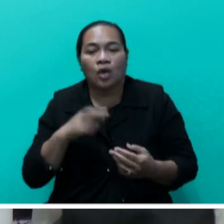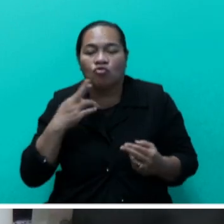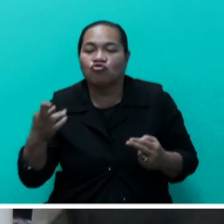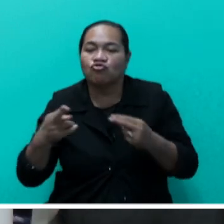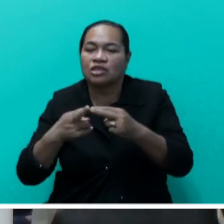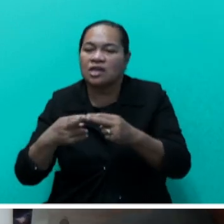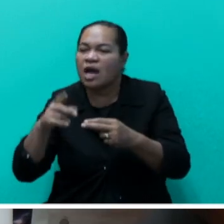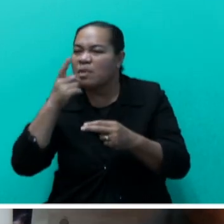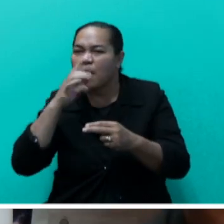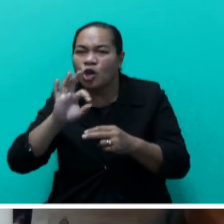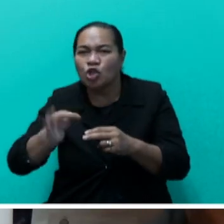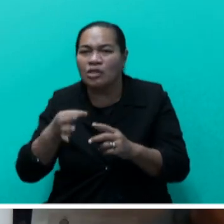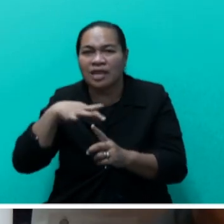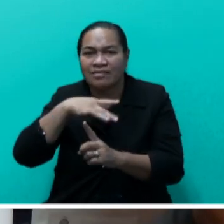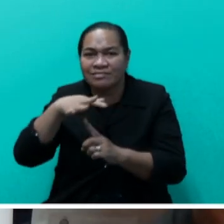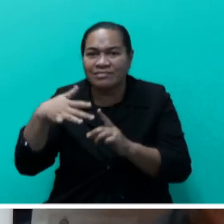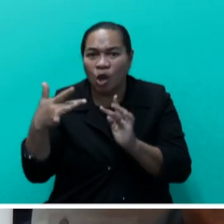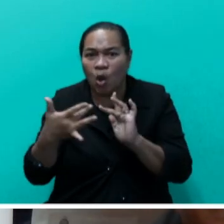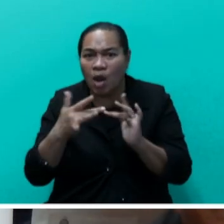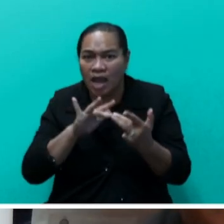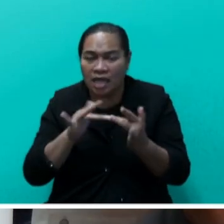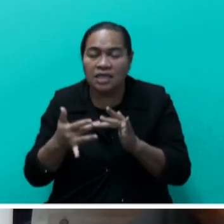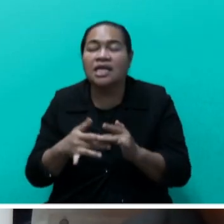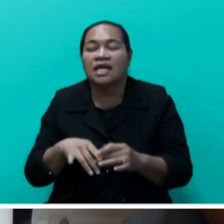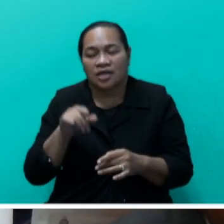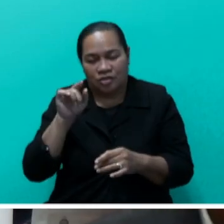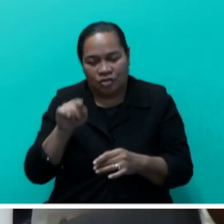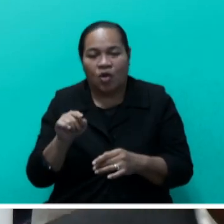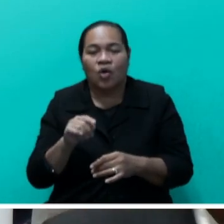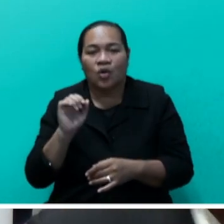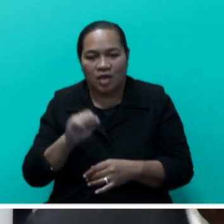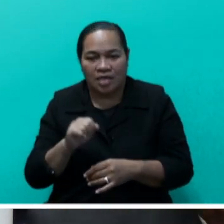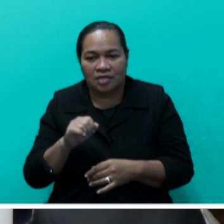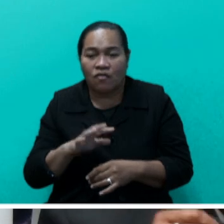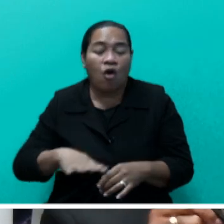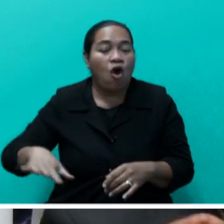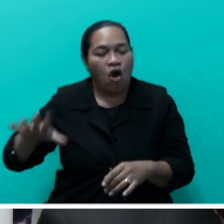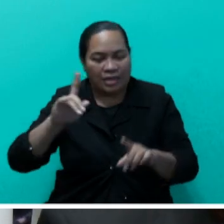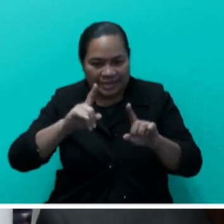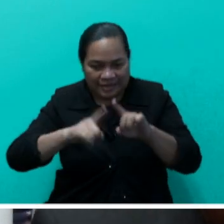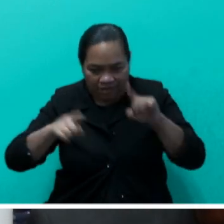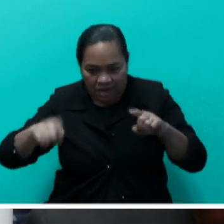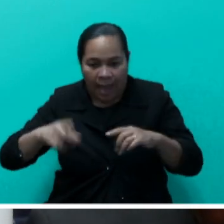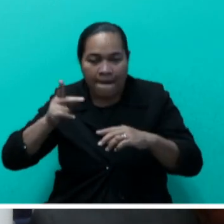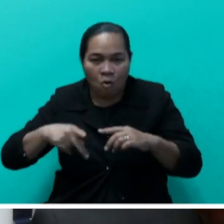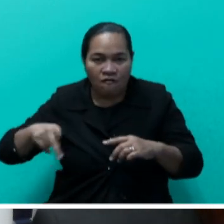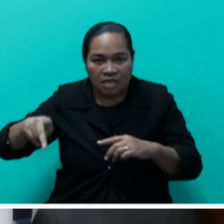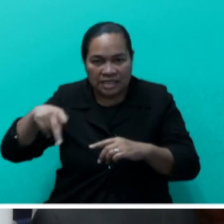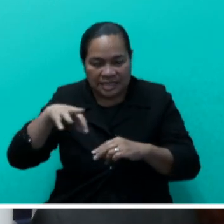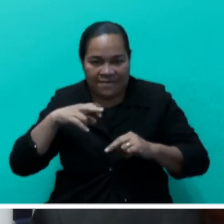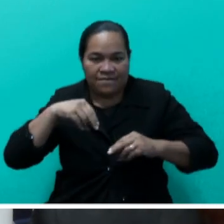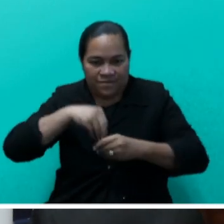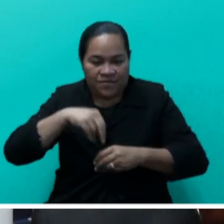unconnected, sir. And included in that is all provinces in Fiji. Having